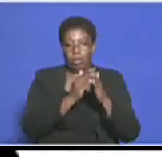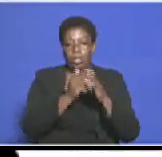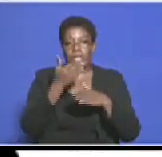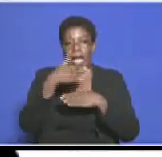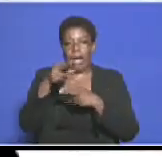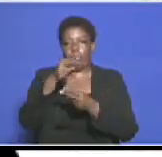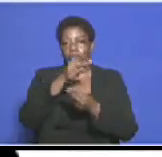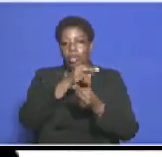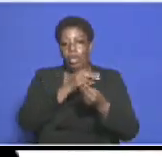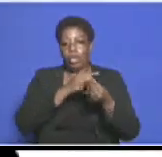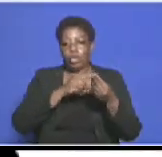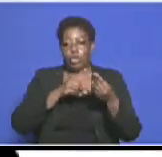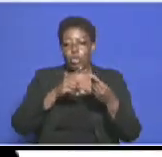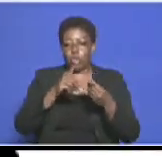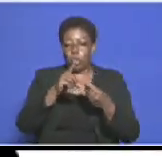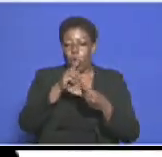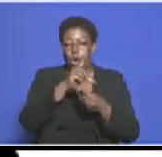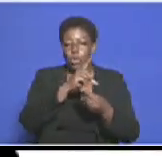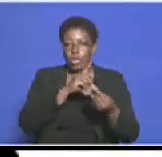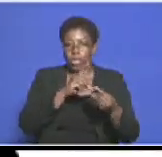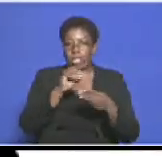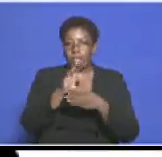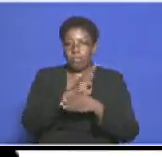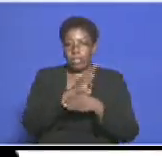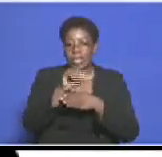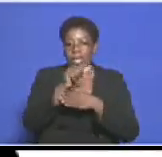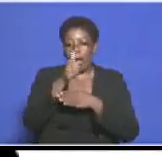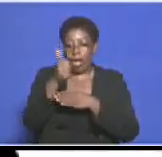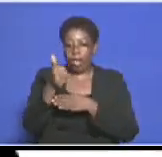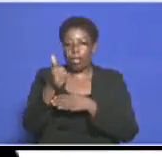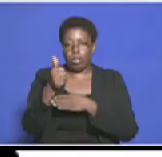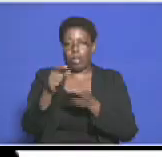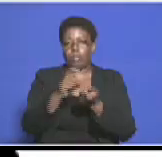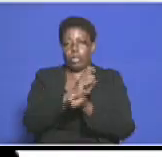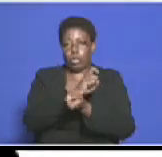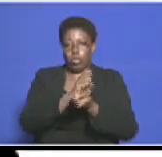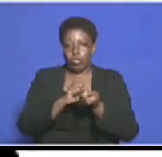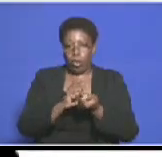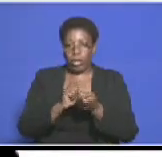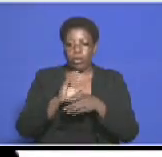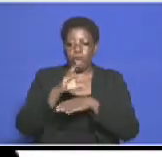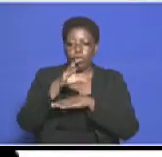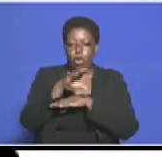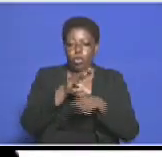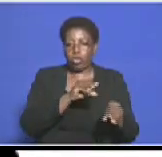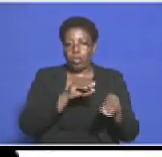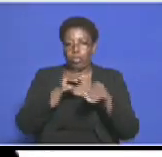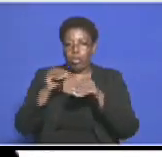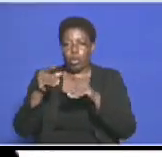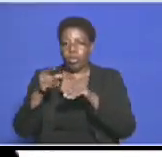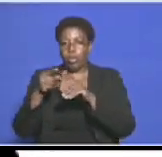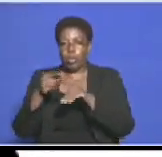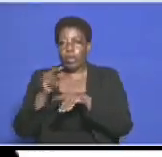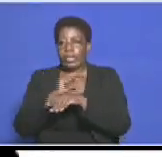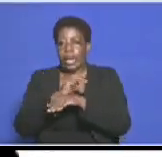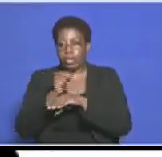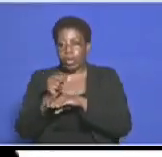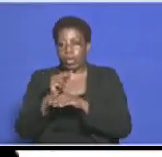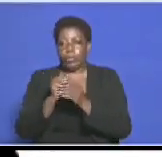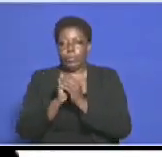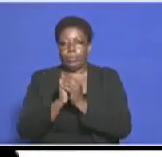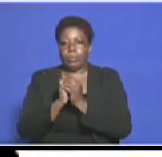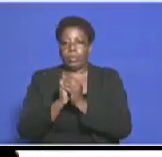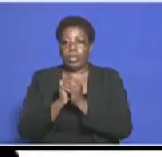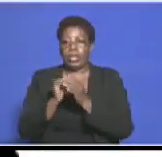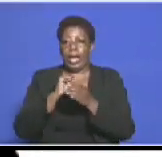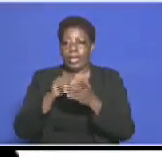after Dorian, his business, like many others, was destroyed and he was forced to relocate to the capital. I started